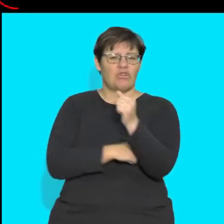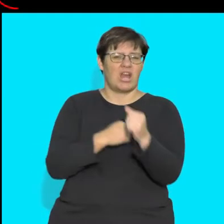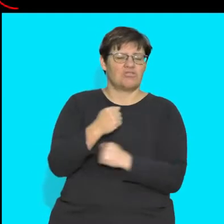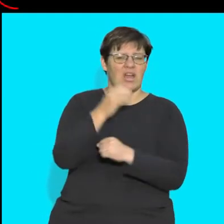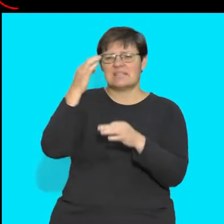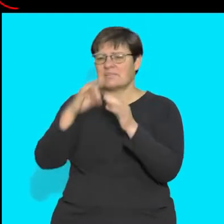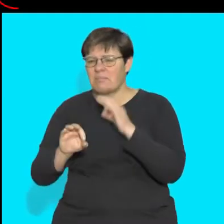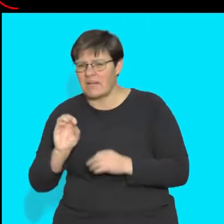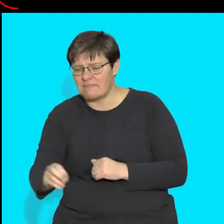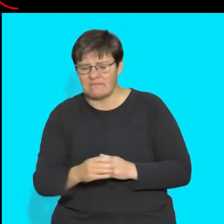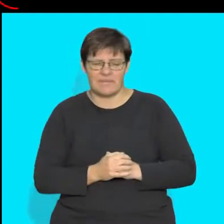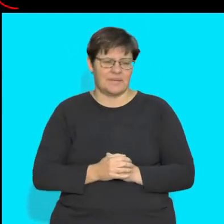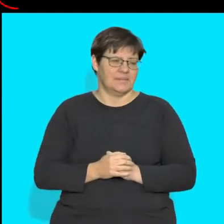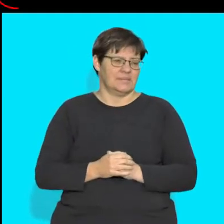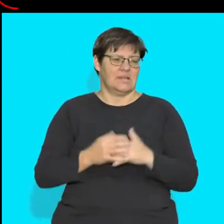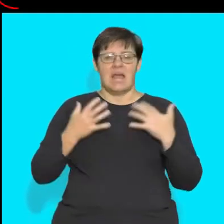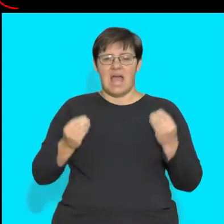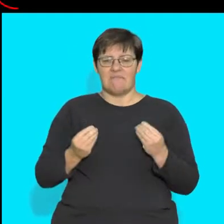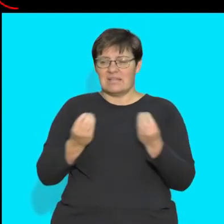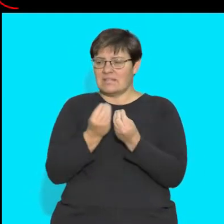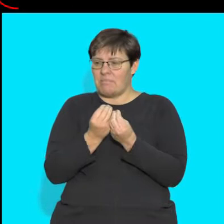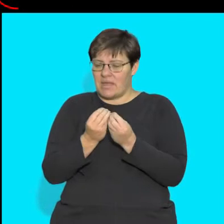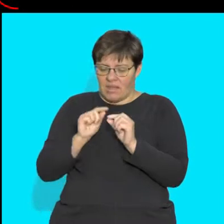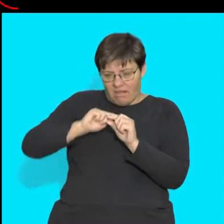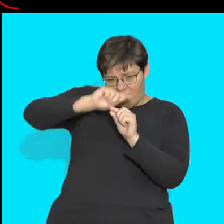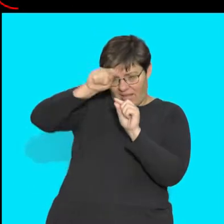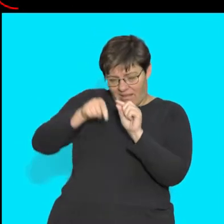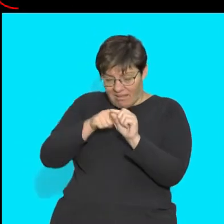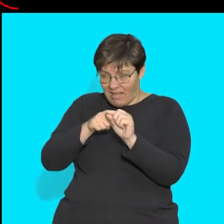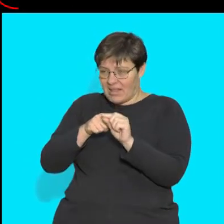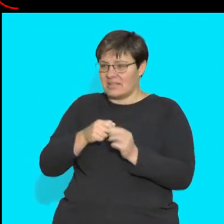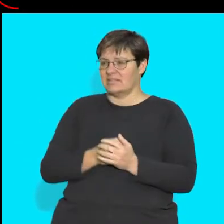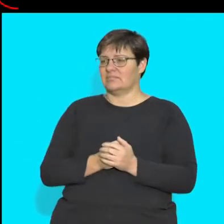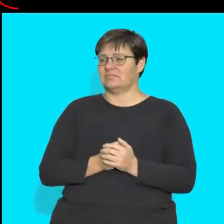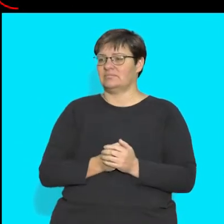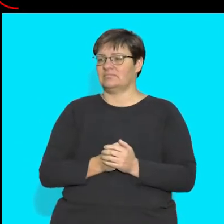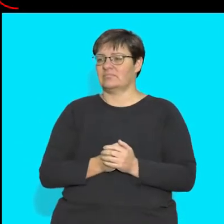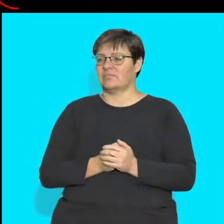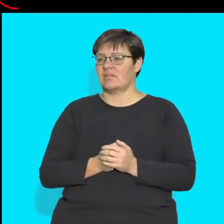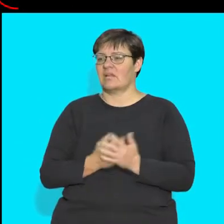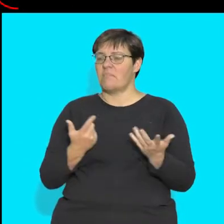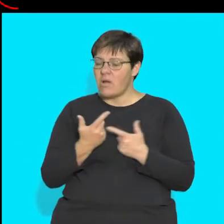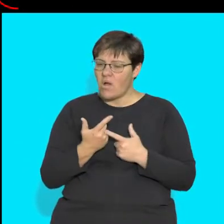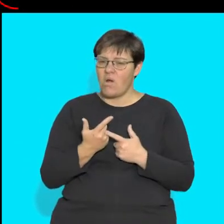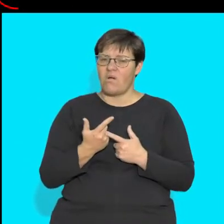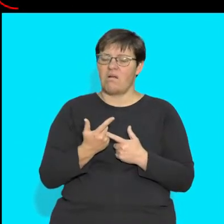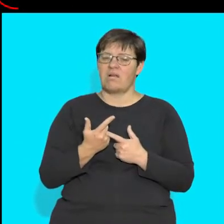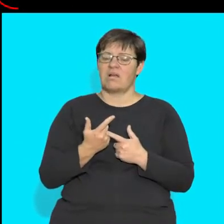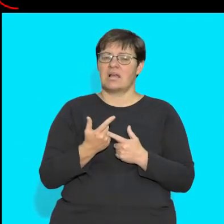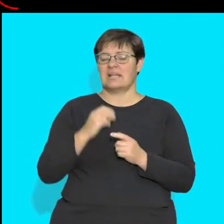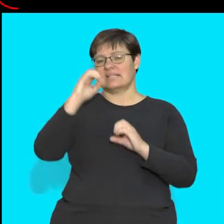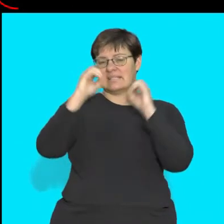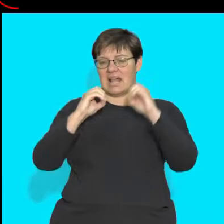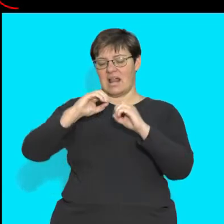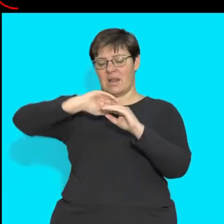structure. They had something around them. All right, we're going to look later at this concept of a cell